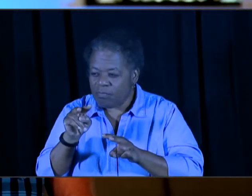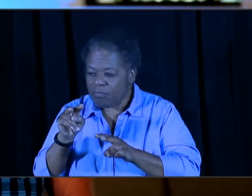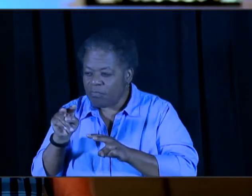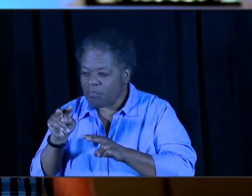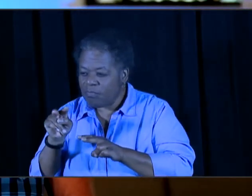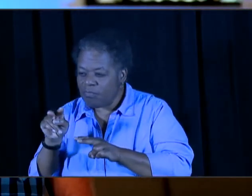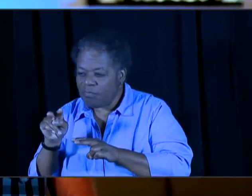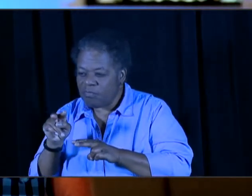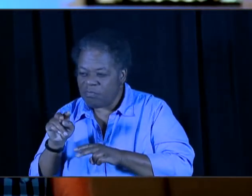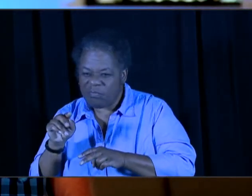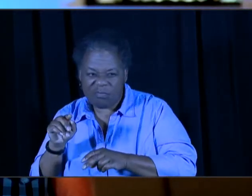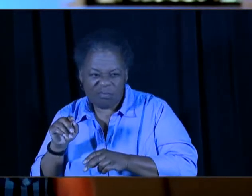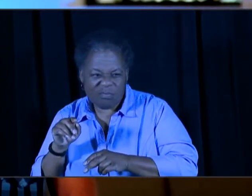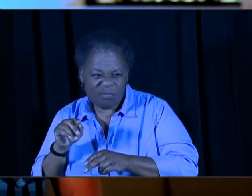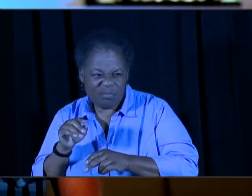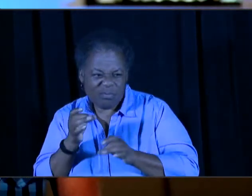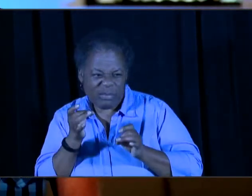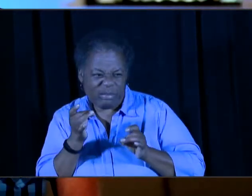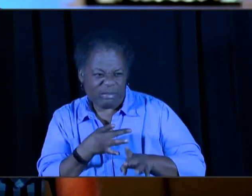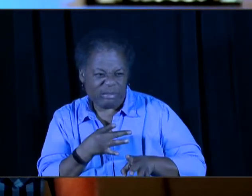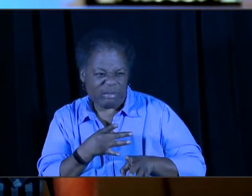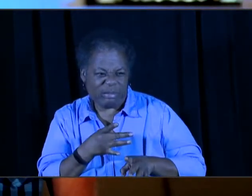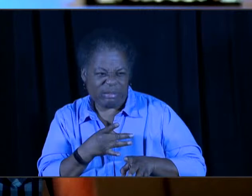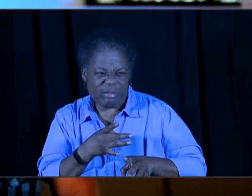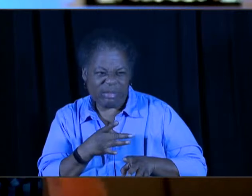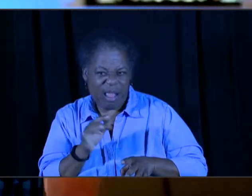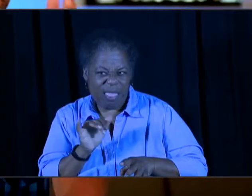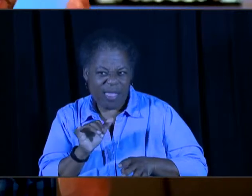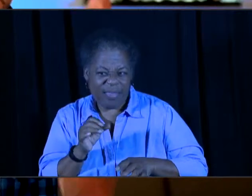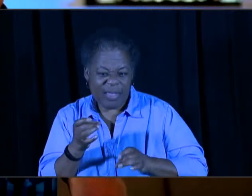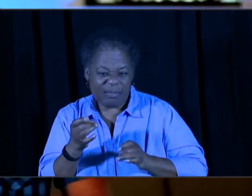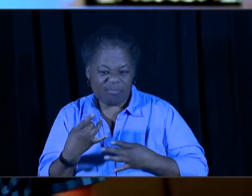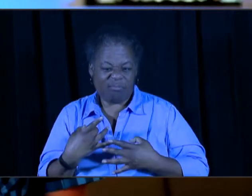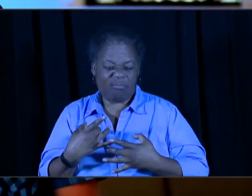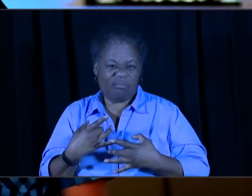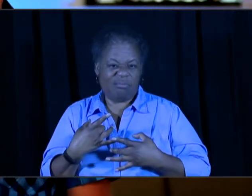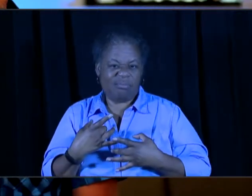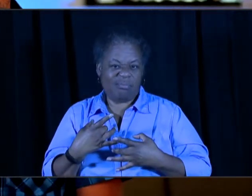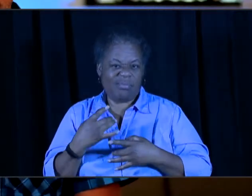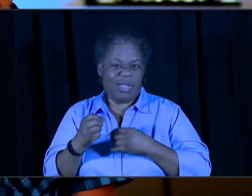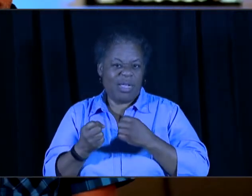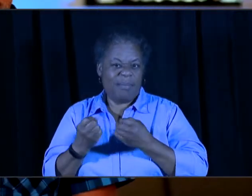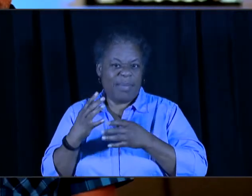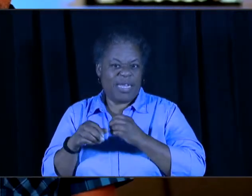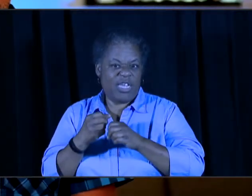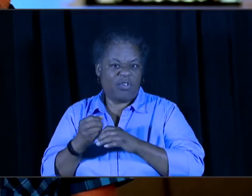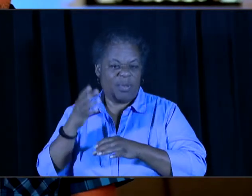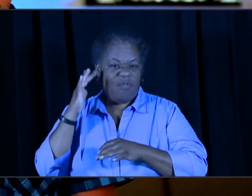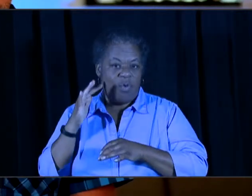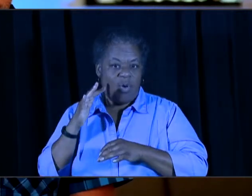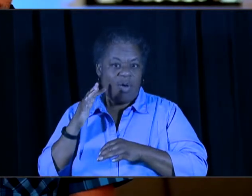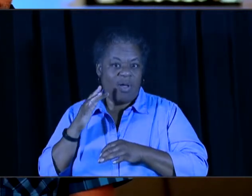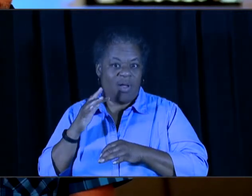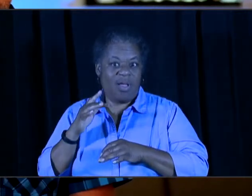it the way they resented him so many years early. And apparently they seem to pass the test.